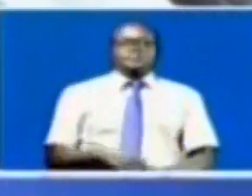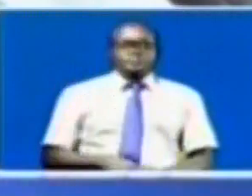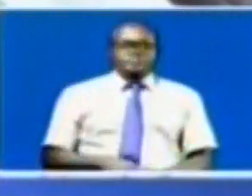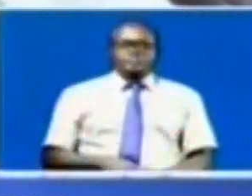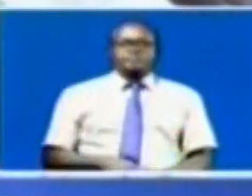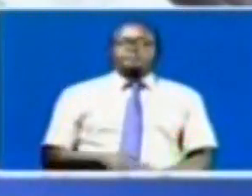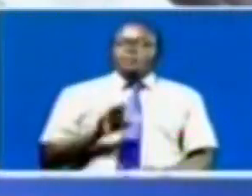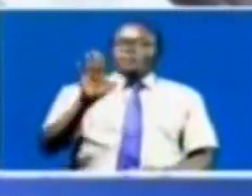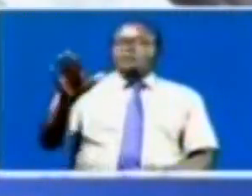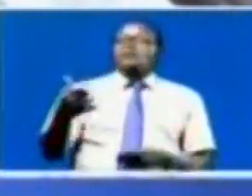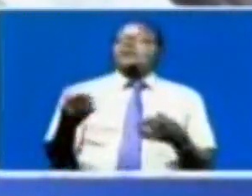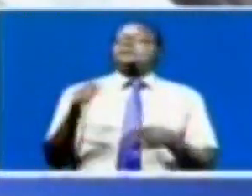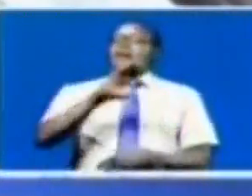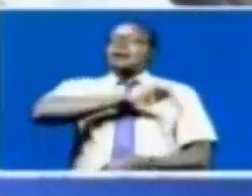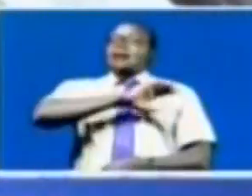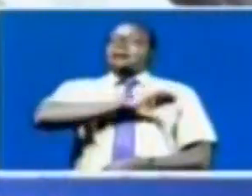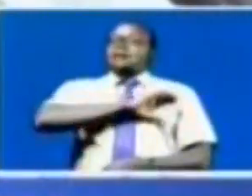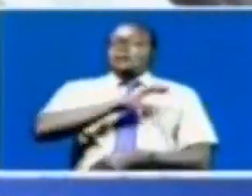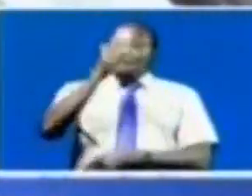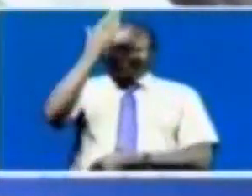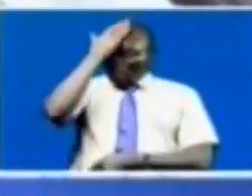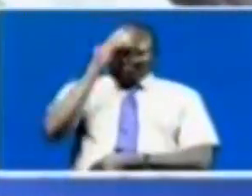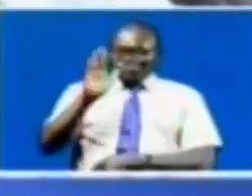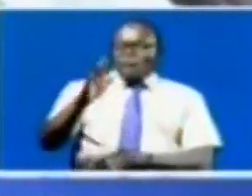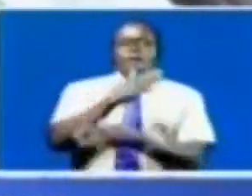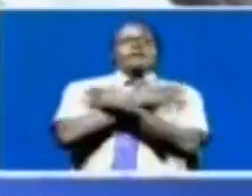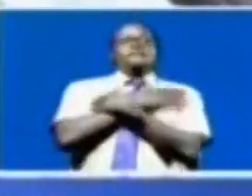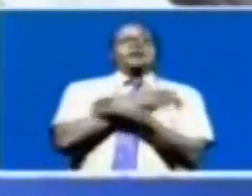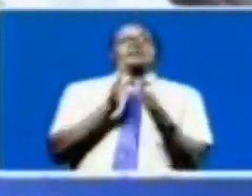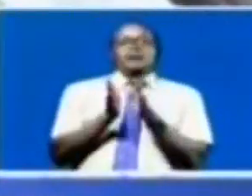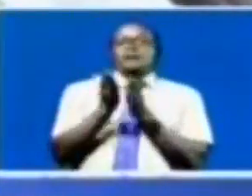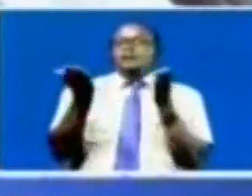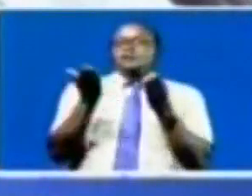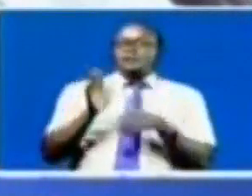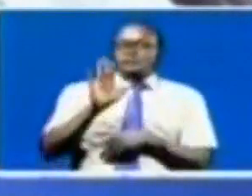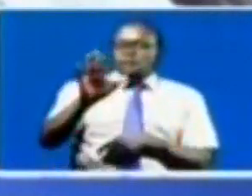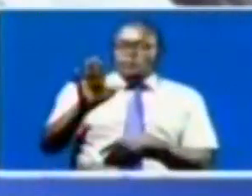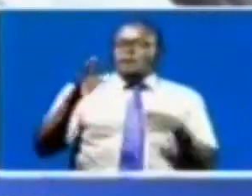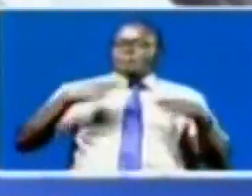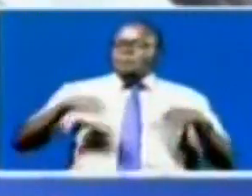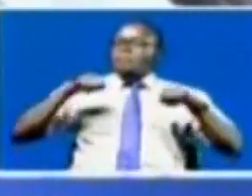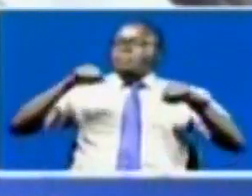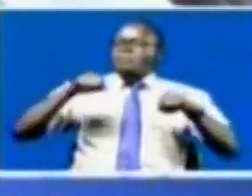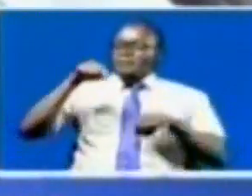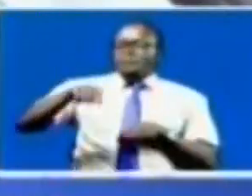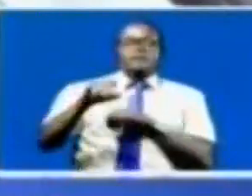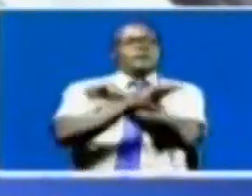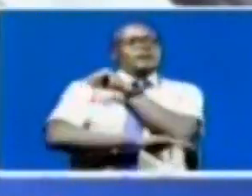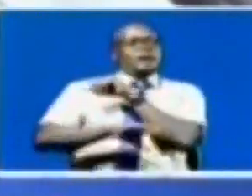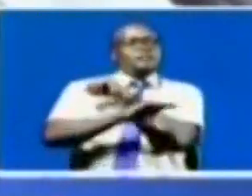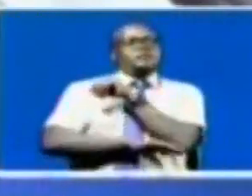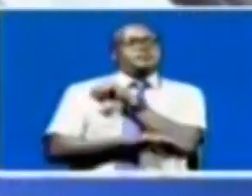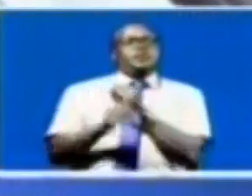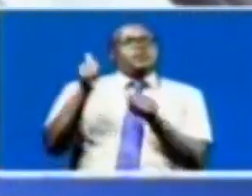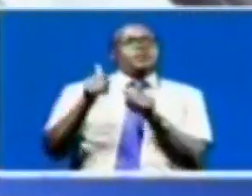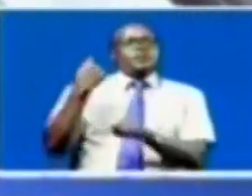your reputation of loyalty to your own friends and service to your superiors and to this nation,